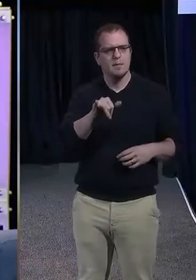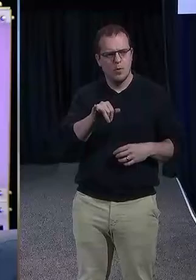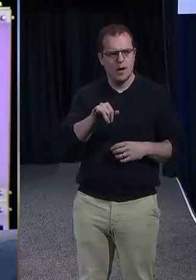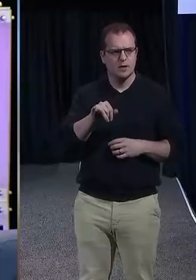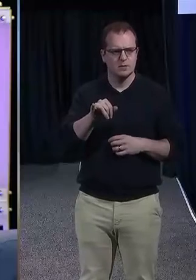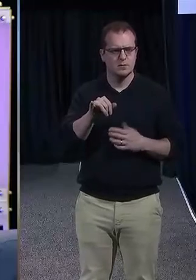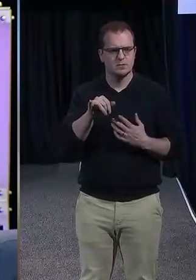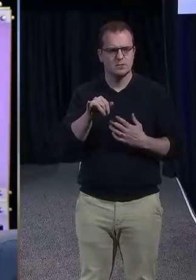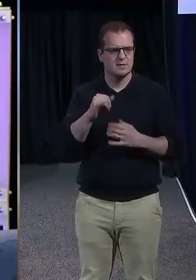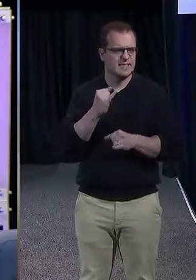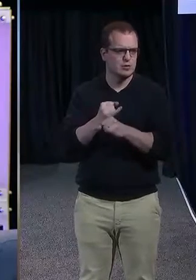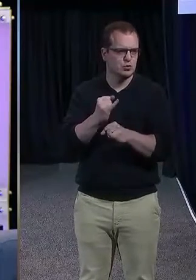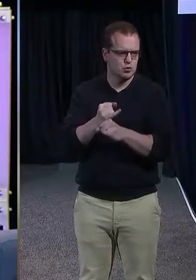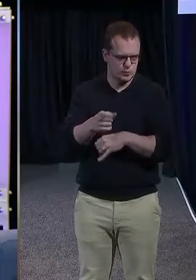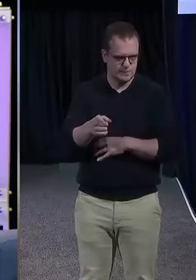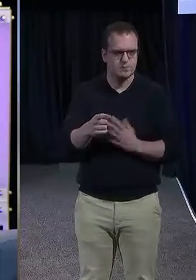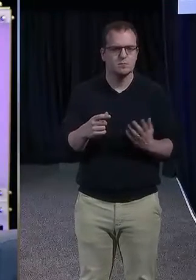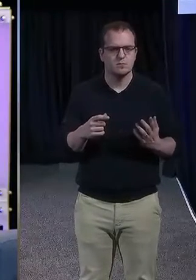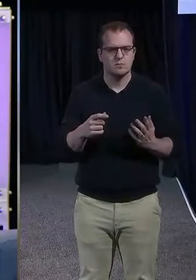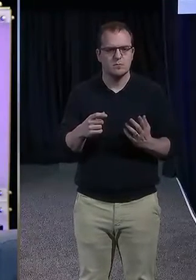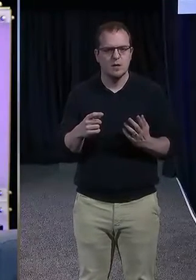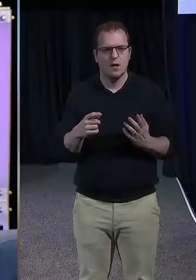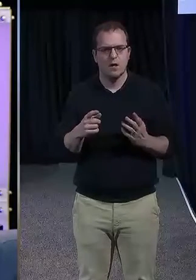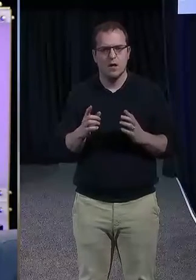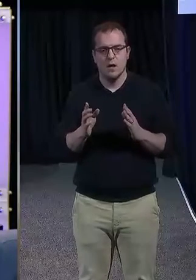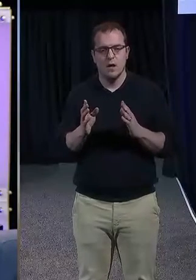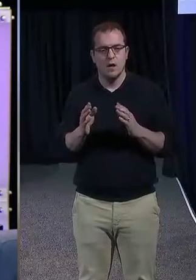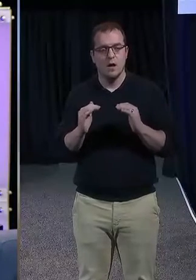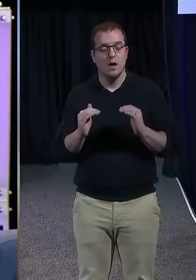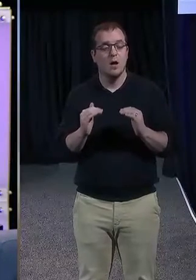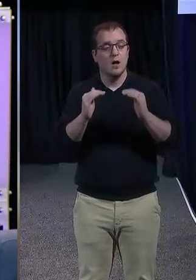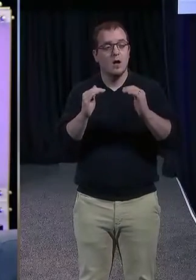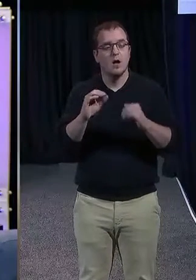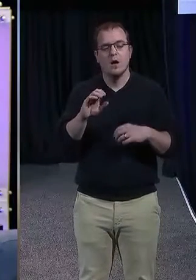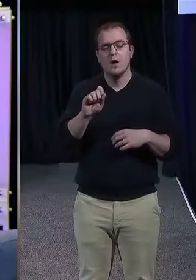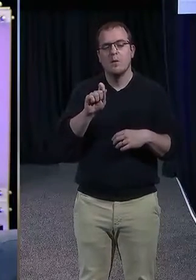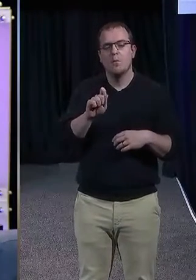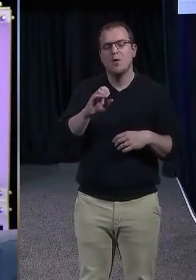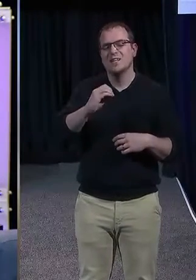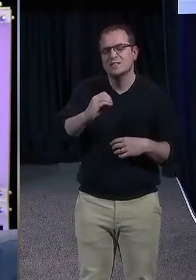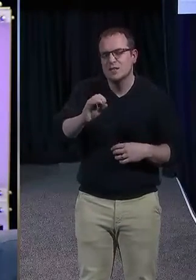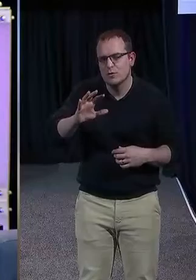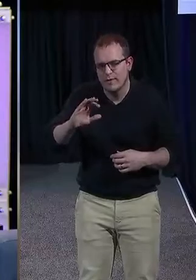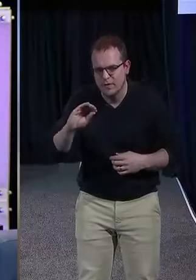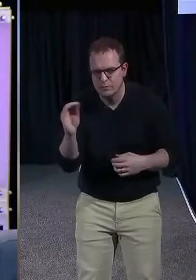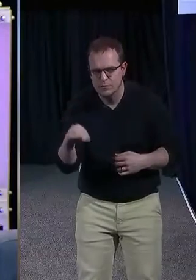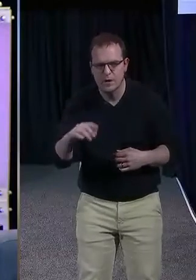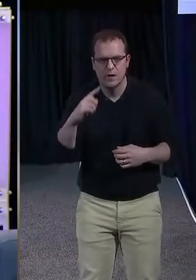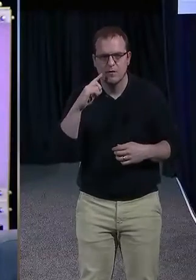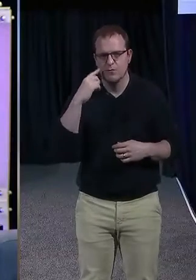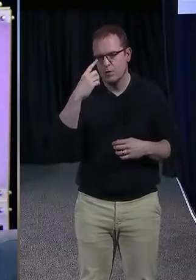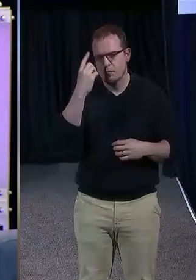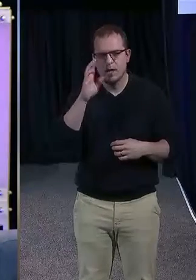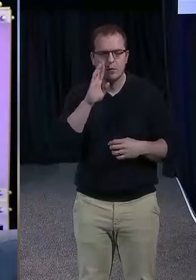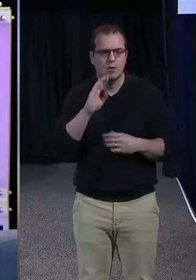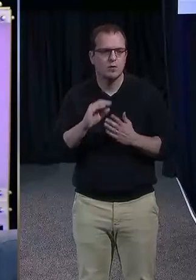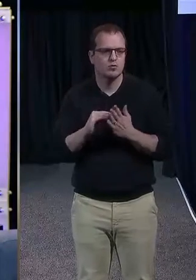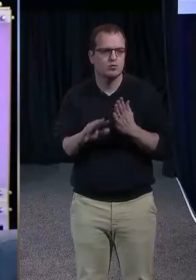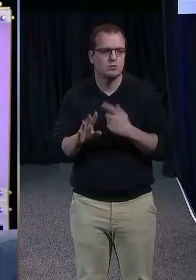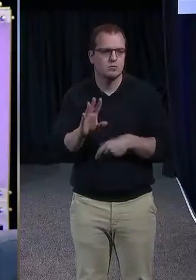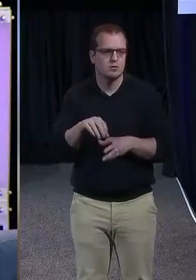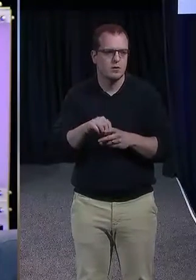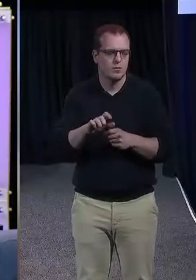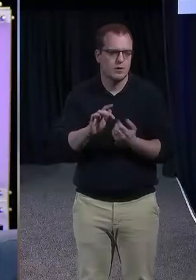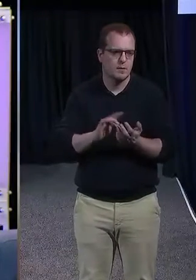institutions, and they only moved the needle 0.05% for the number of Black and brown students who attended the